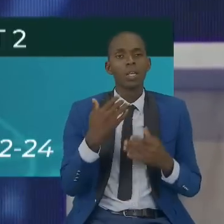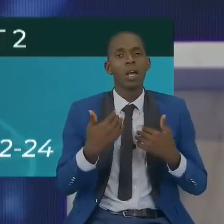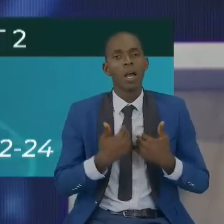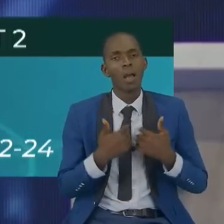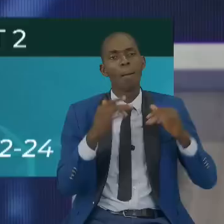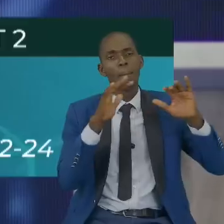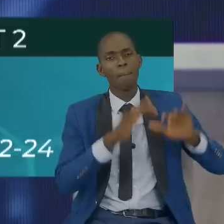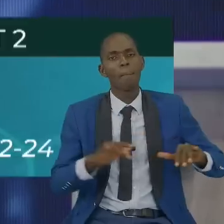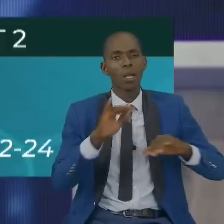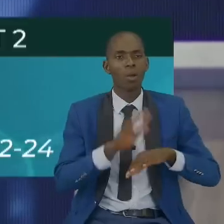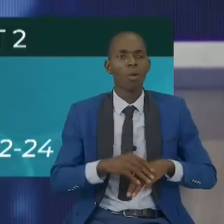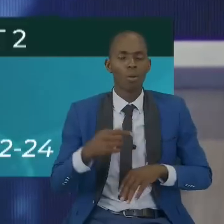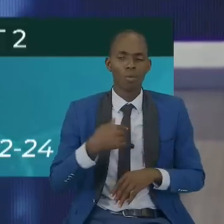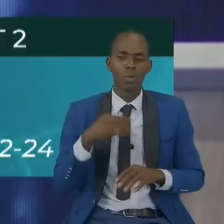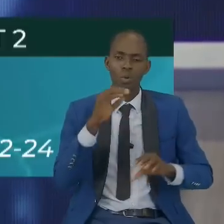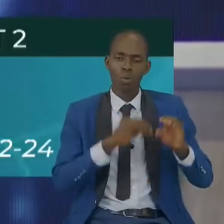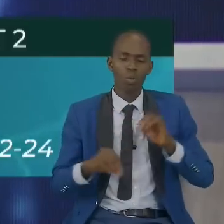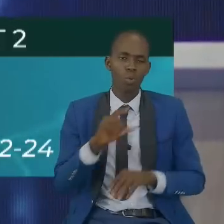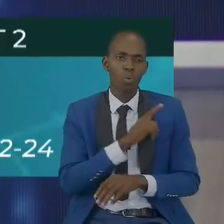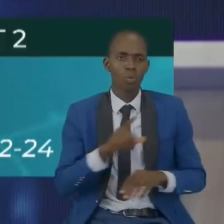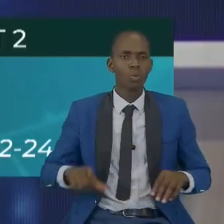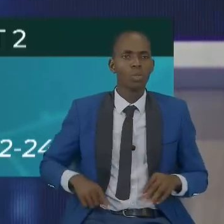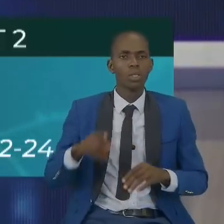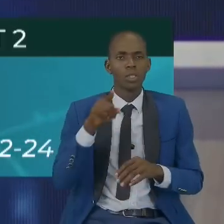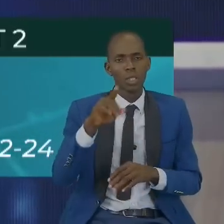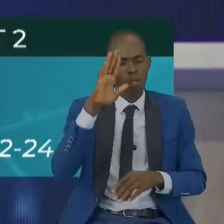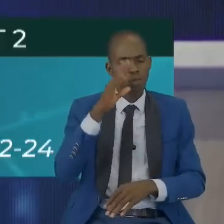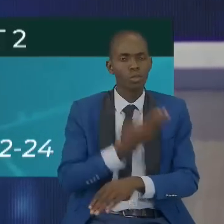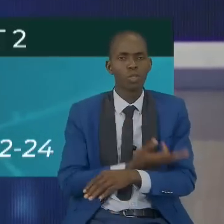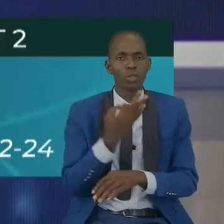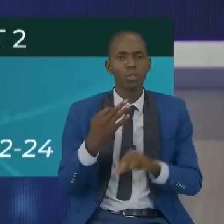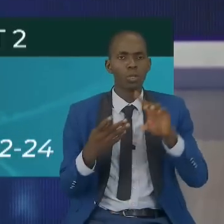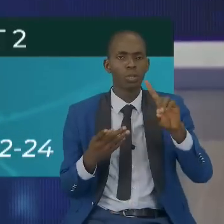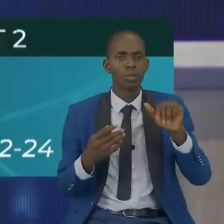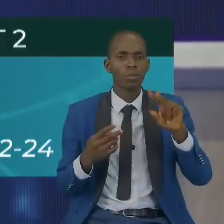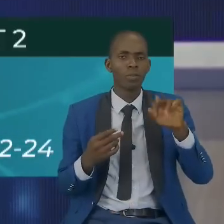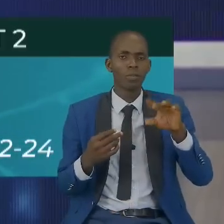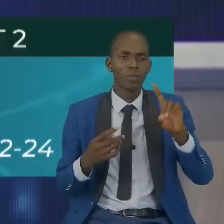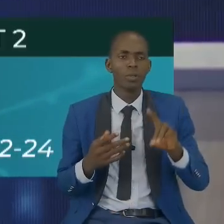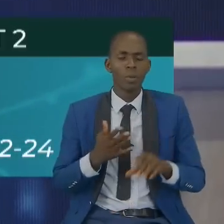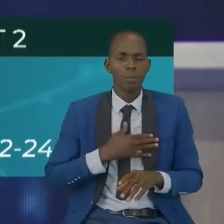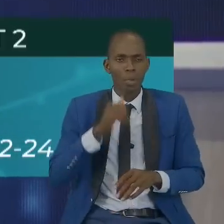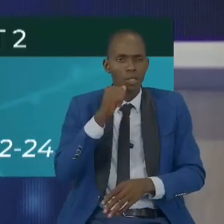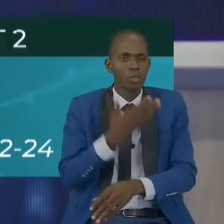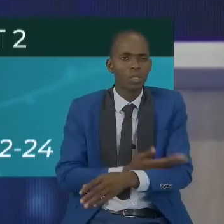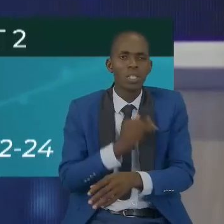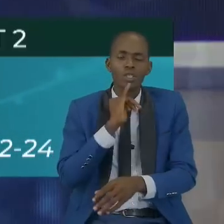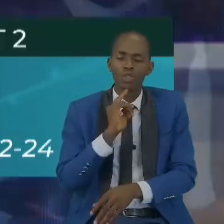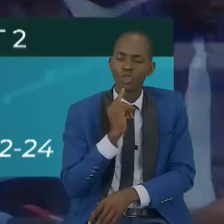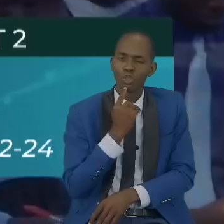thou son of David. My daughter is grievously vexed with the devil.